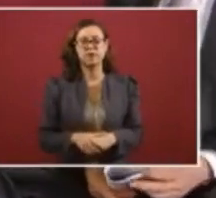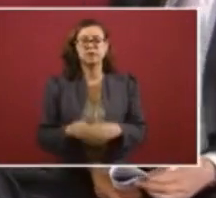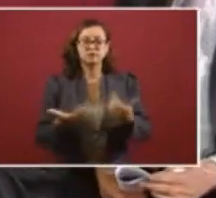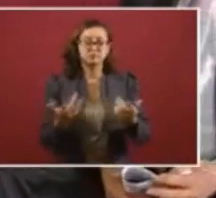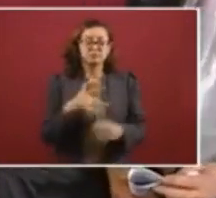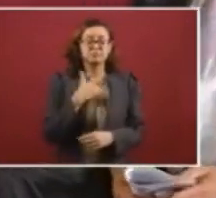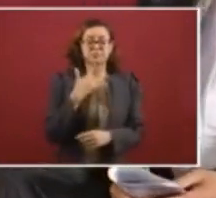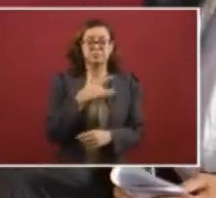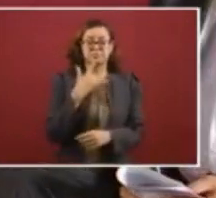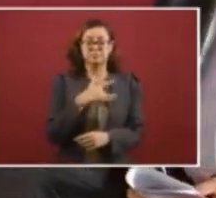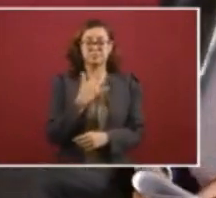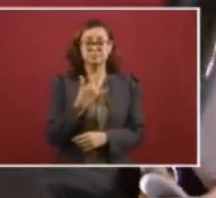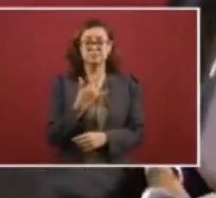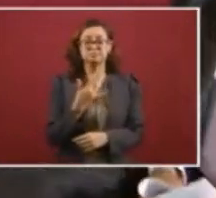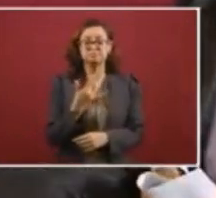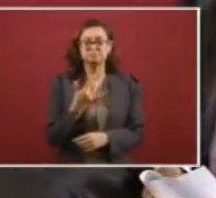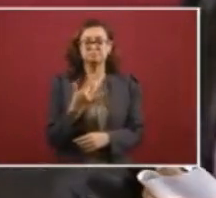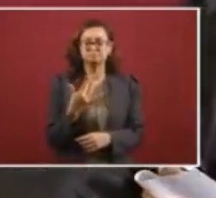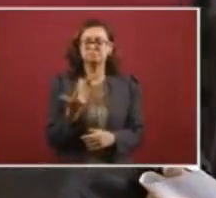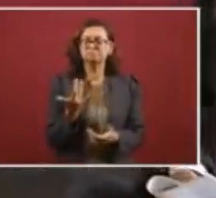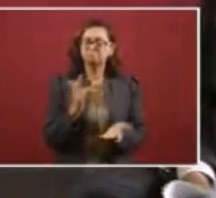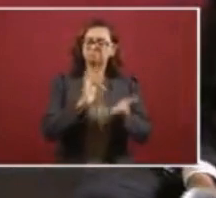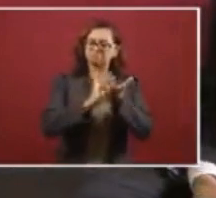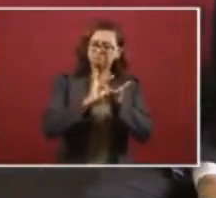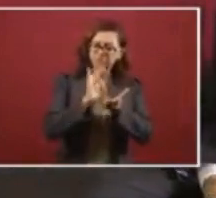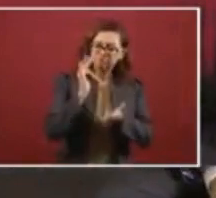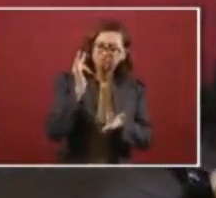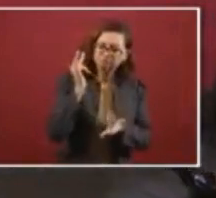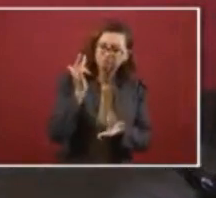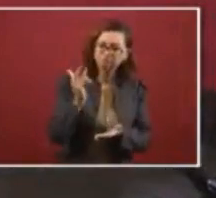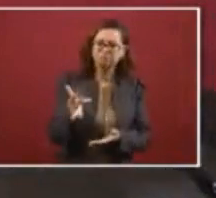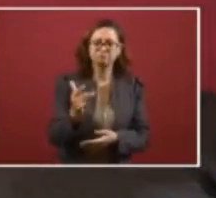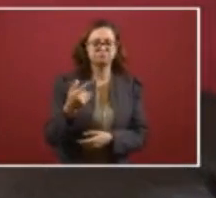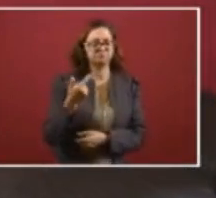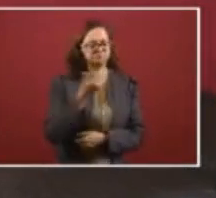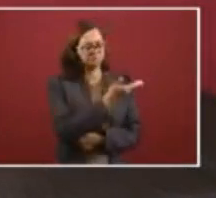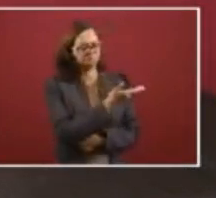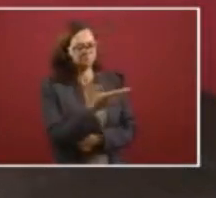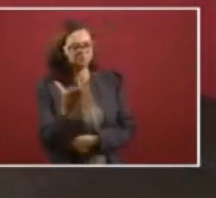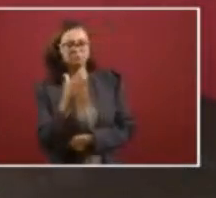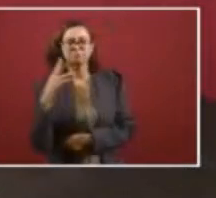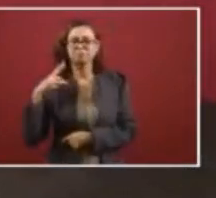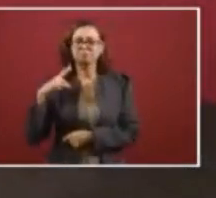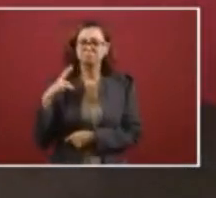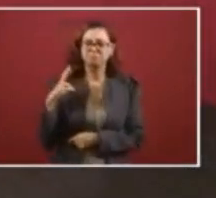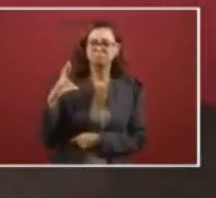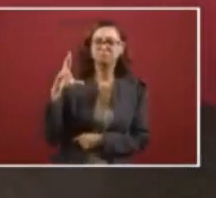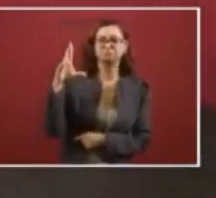And we want to show our gratitude today